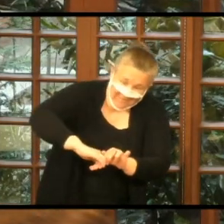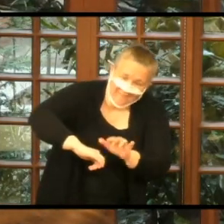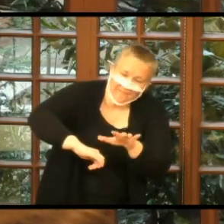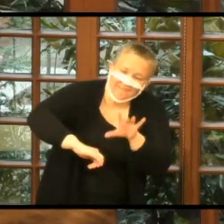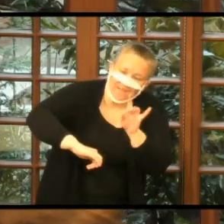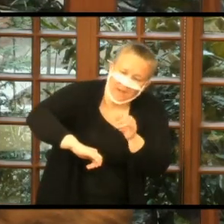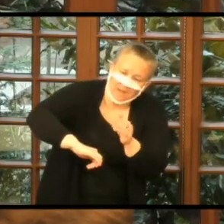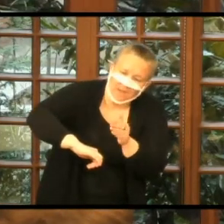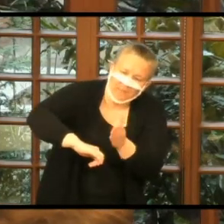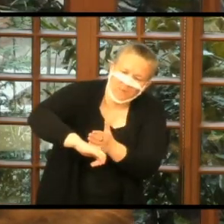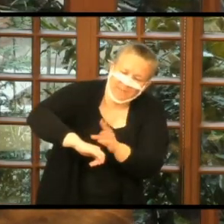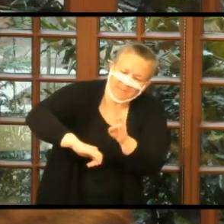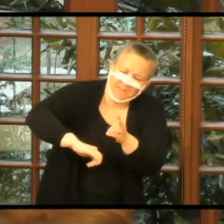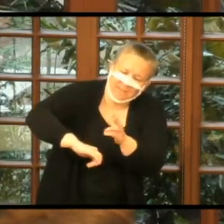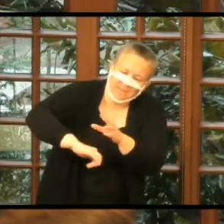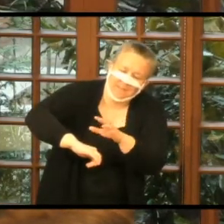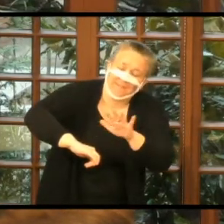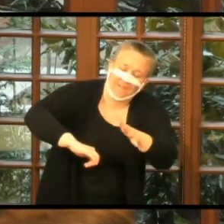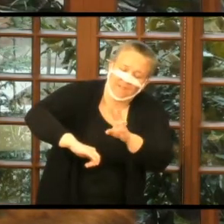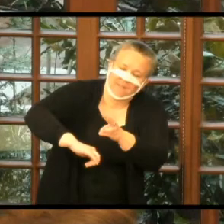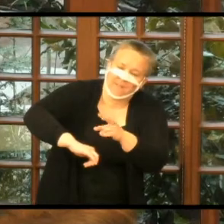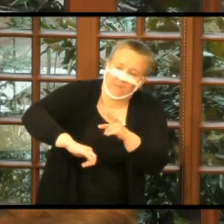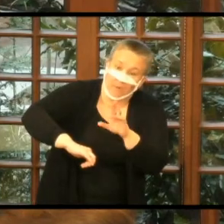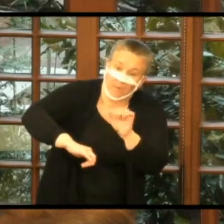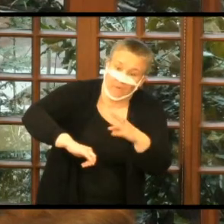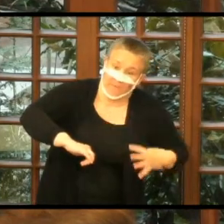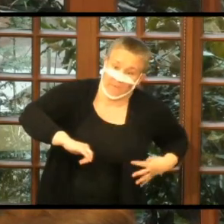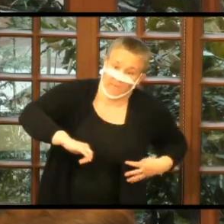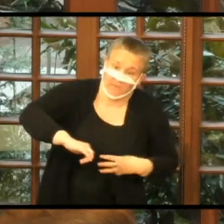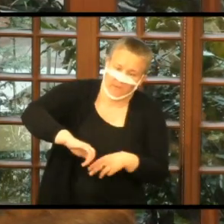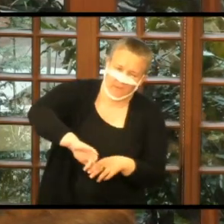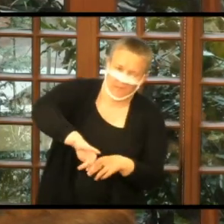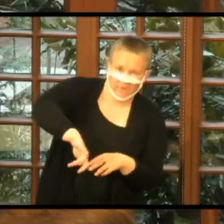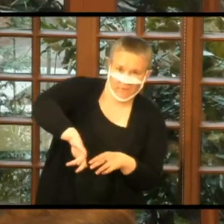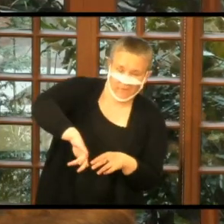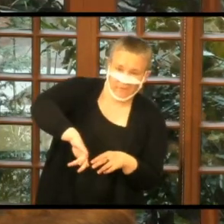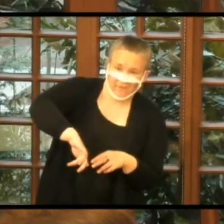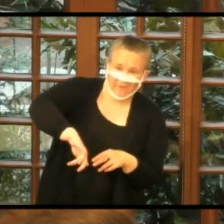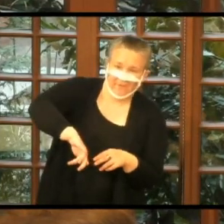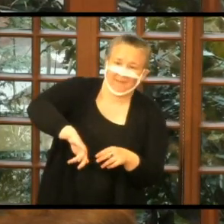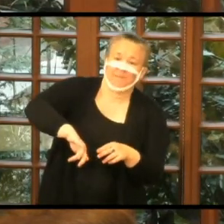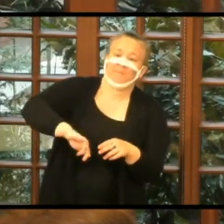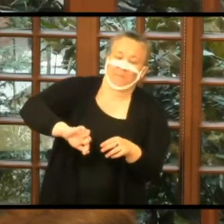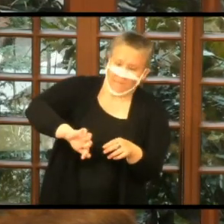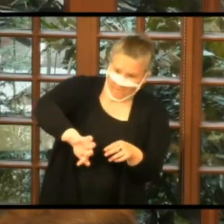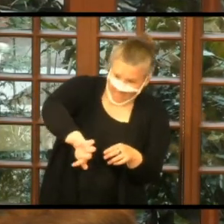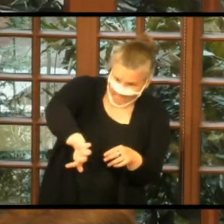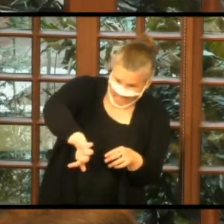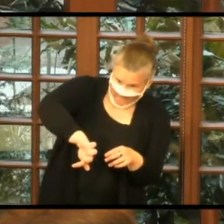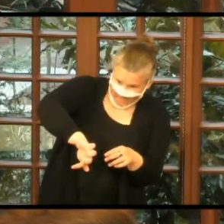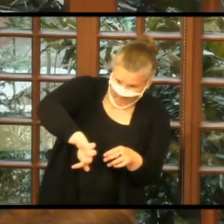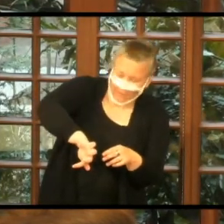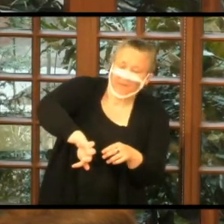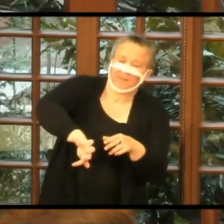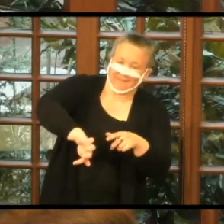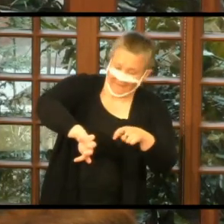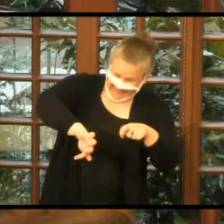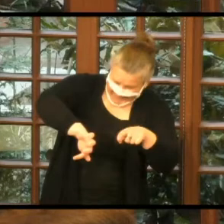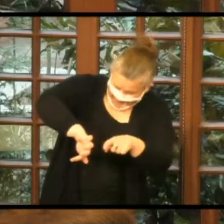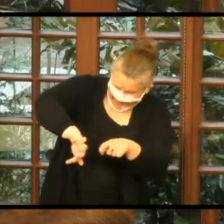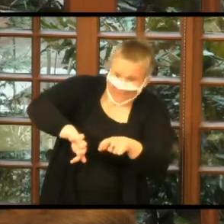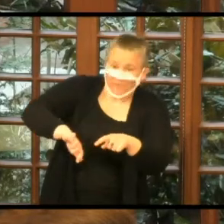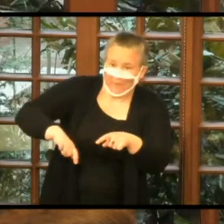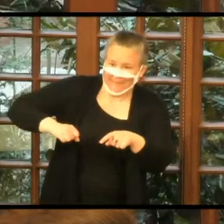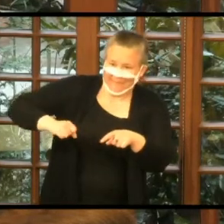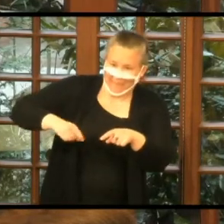the indentation between the fifth and sixth rib bones. Palming the blade, he'll slide a finger along that rim, following it to its base at